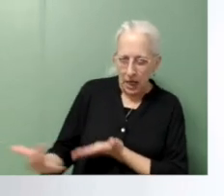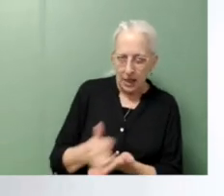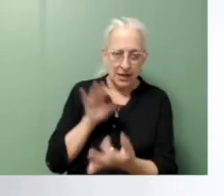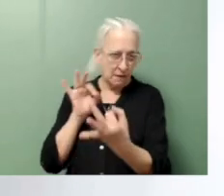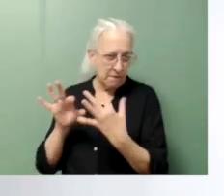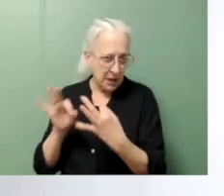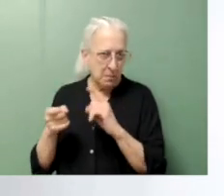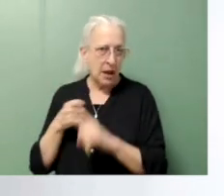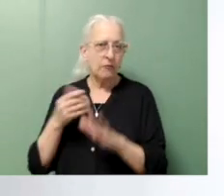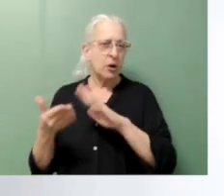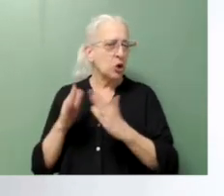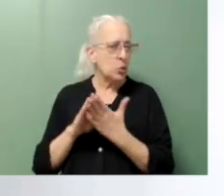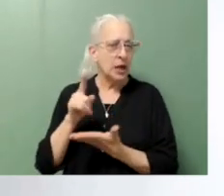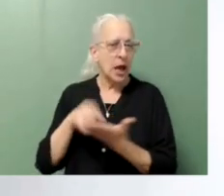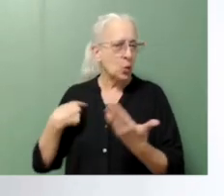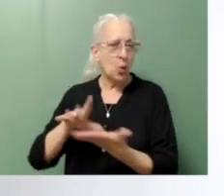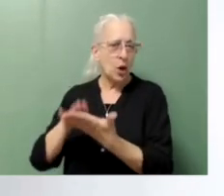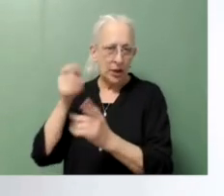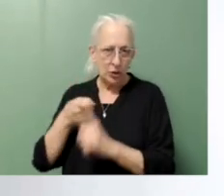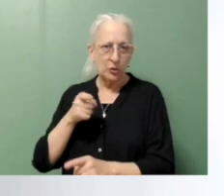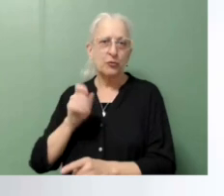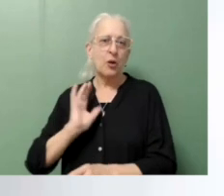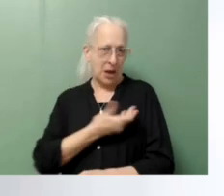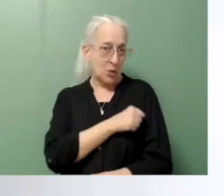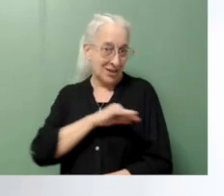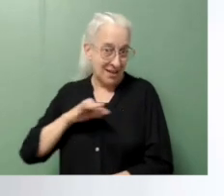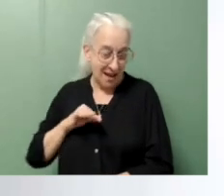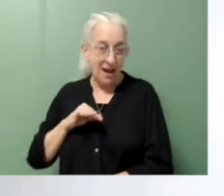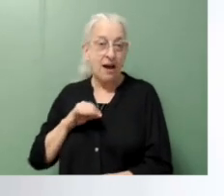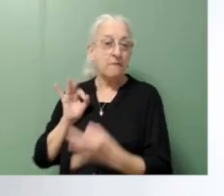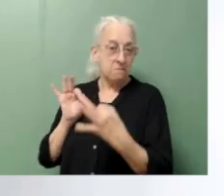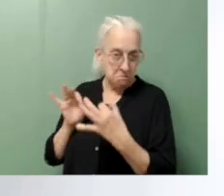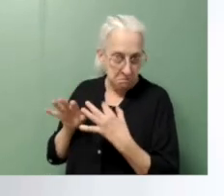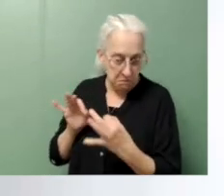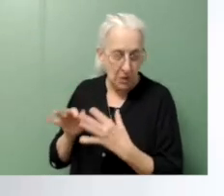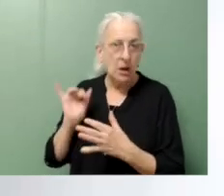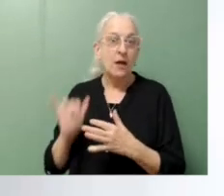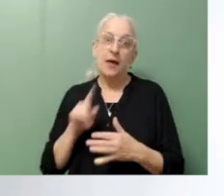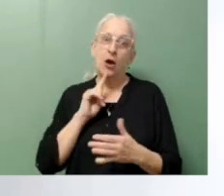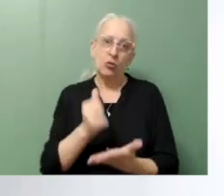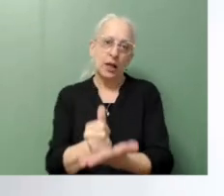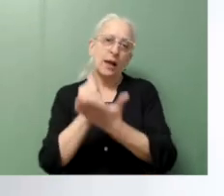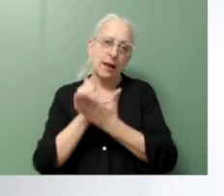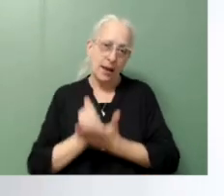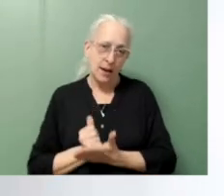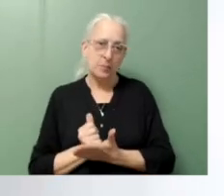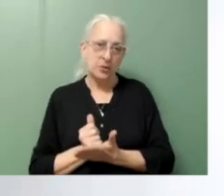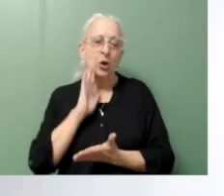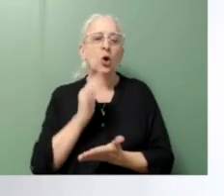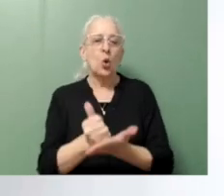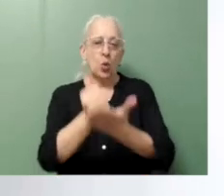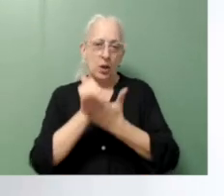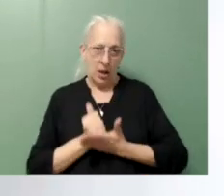communities and lessons learned from staff that were in attendance has proven to be very helpful and will help us